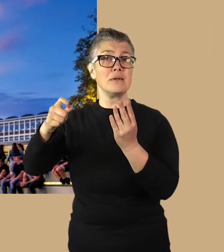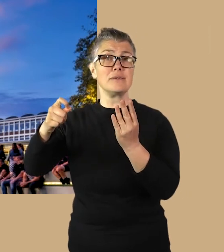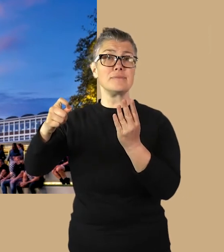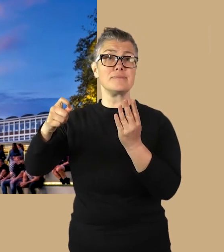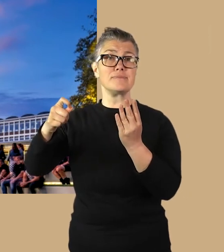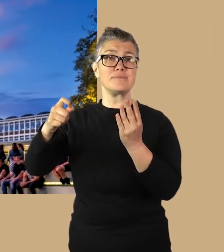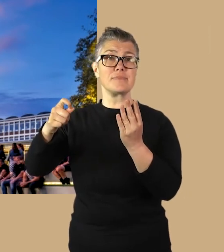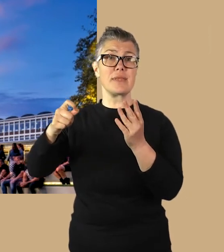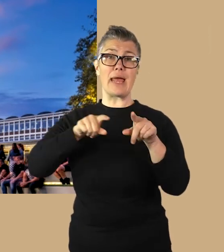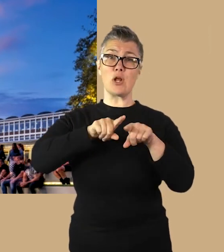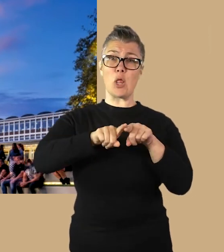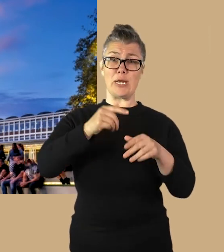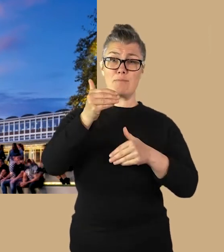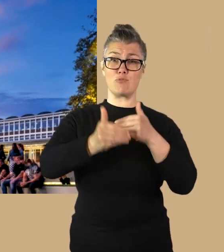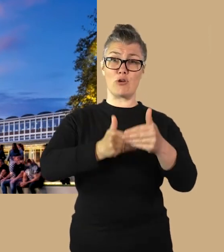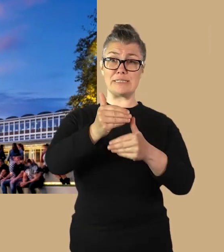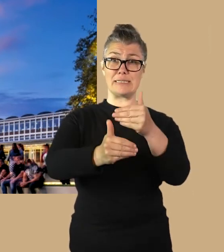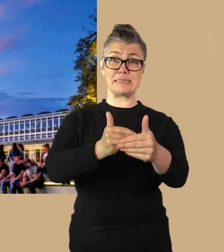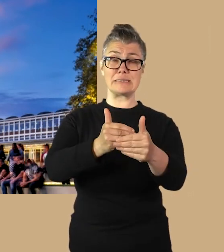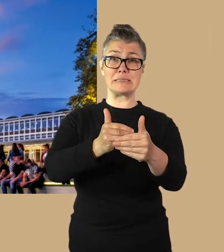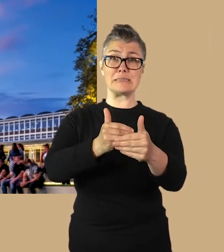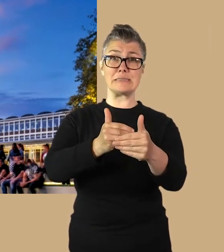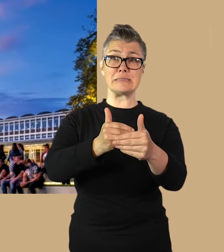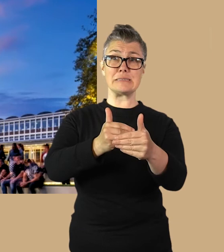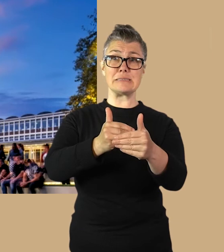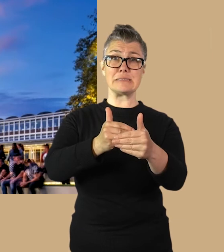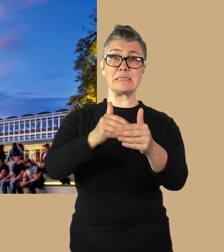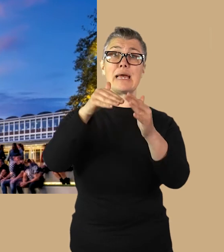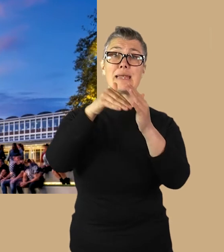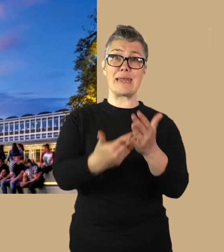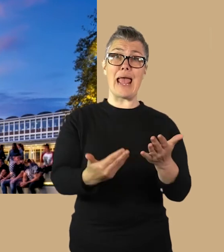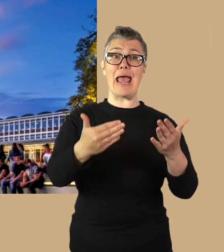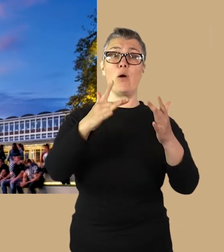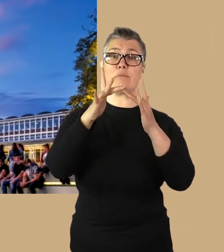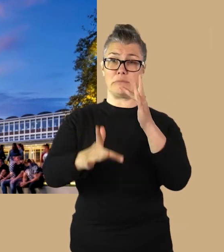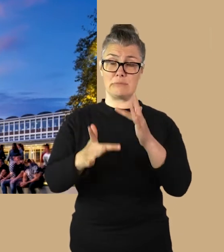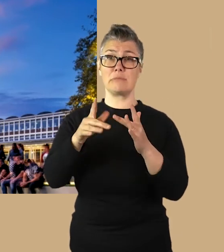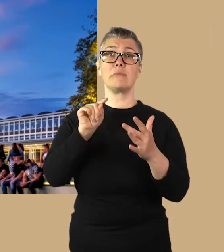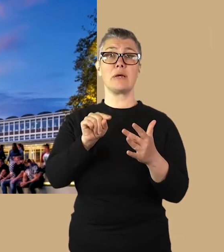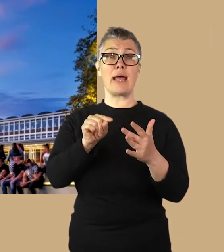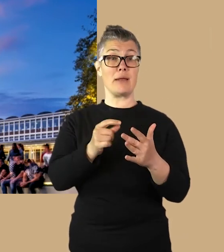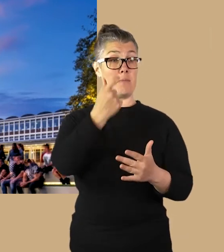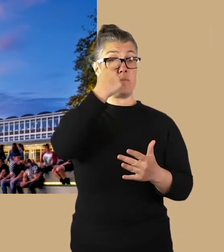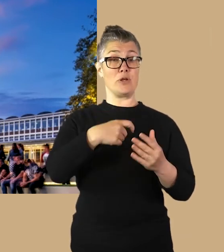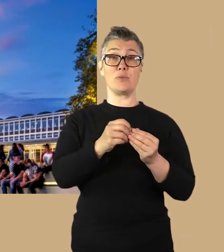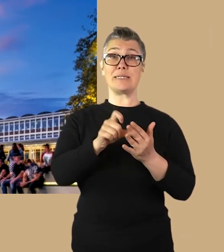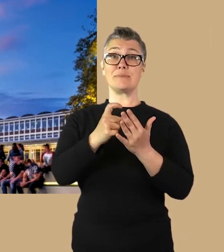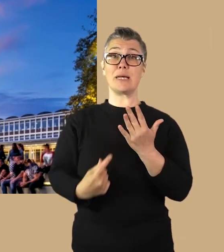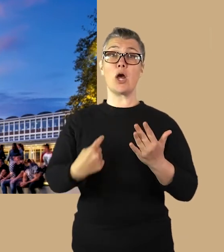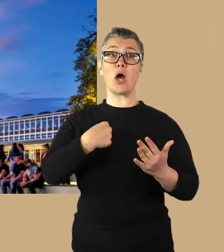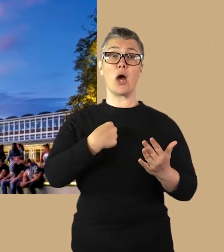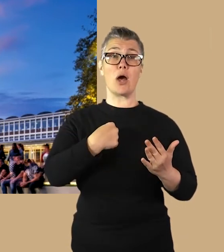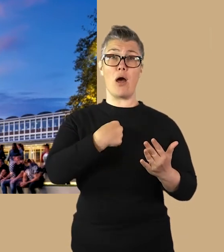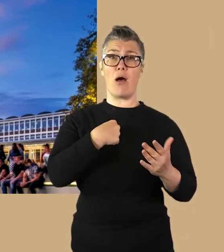doing our learning processes is moving in that direction. And for me, as a person with a disability,